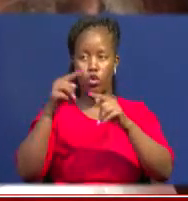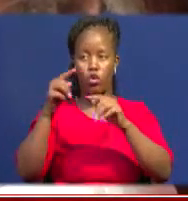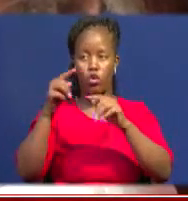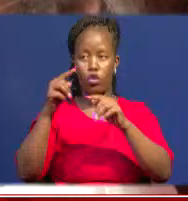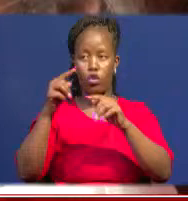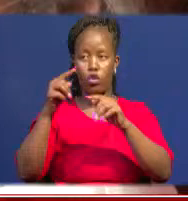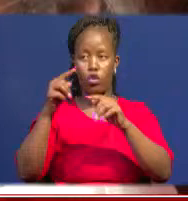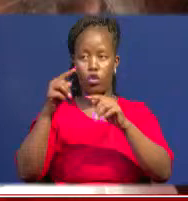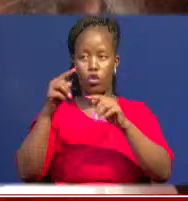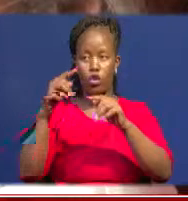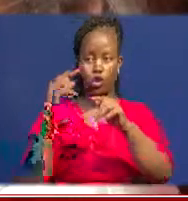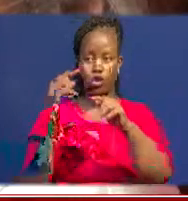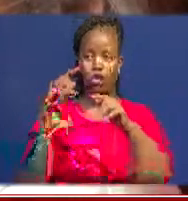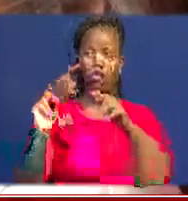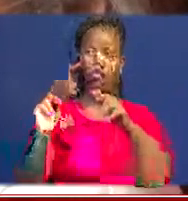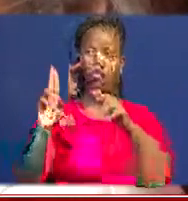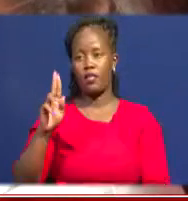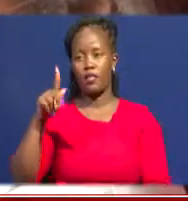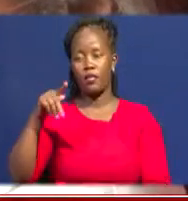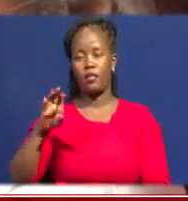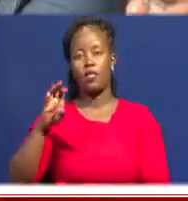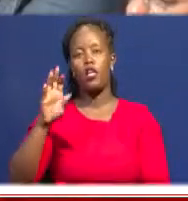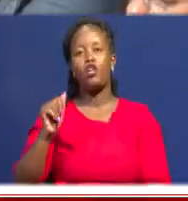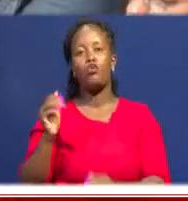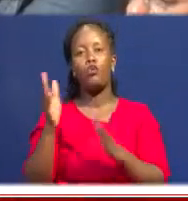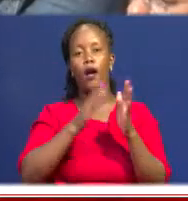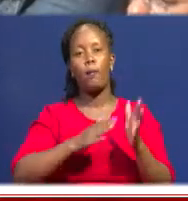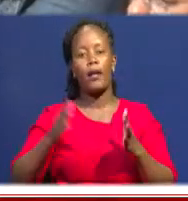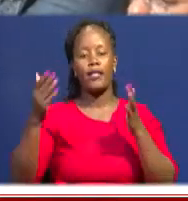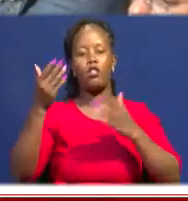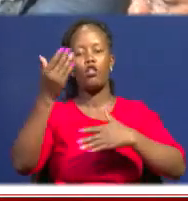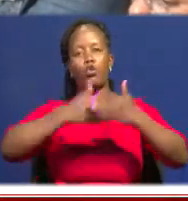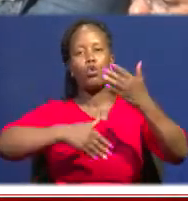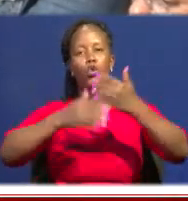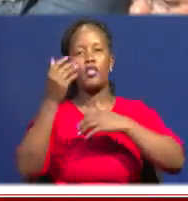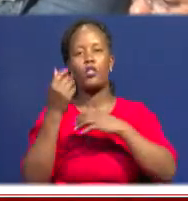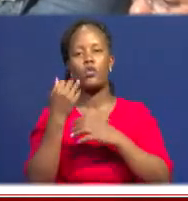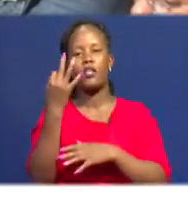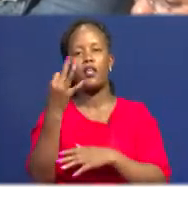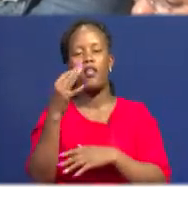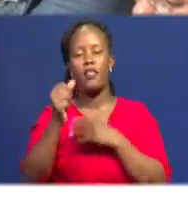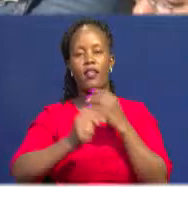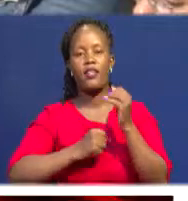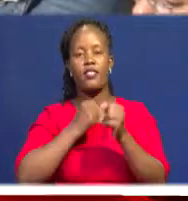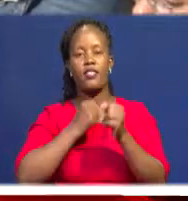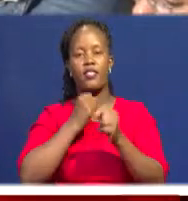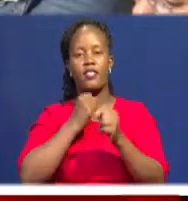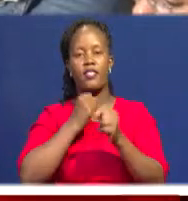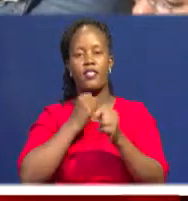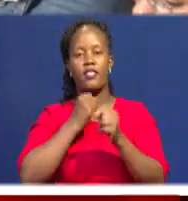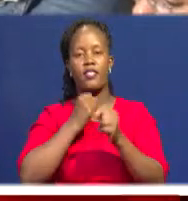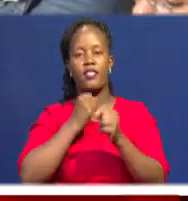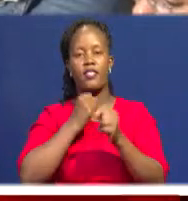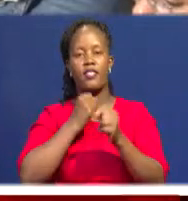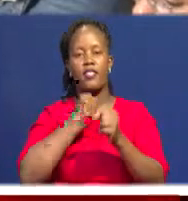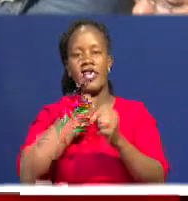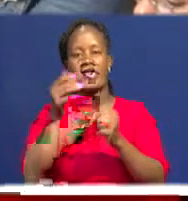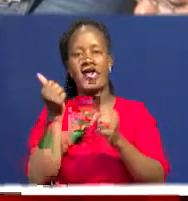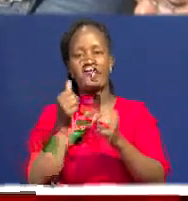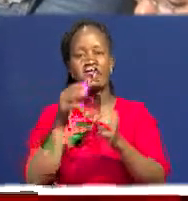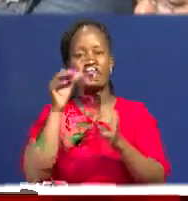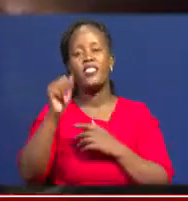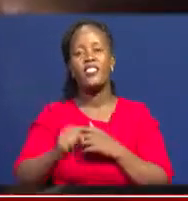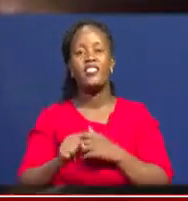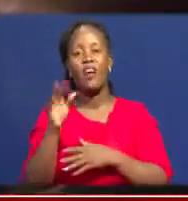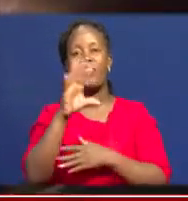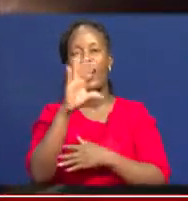planning construction in 3 years' time. The Koeberg Nuclear Power Station in Cape Town is the only